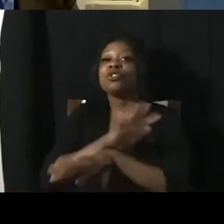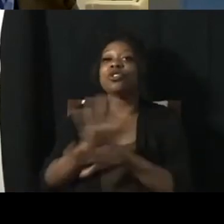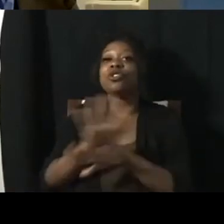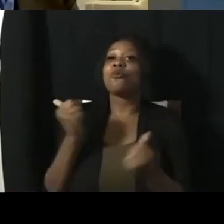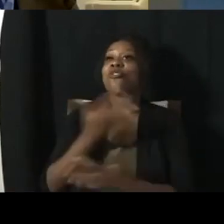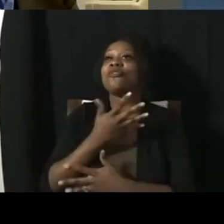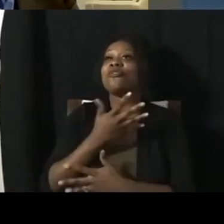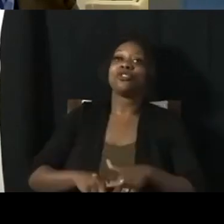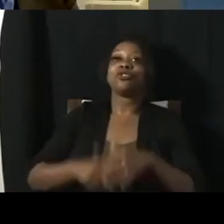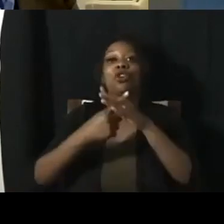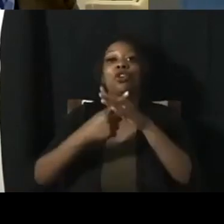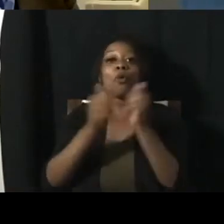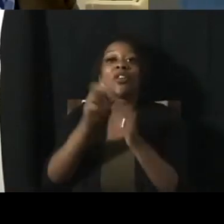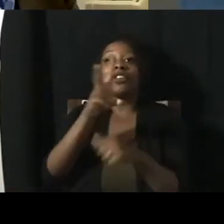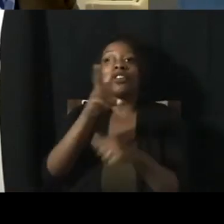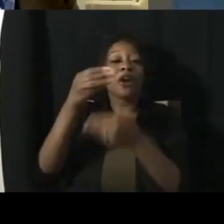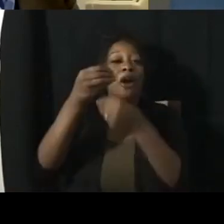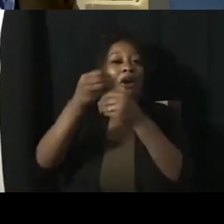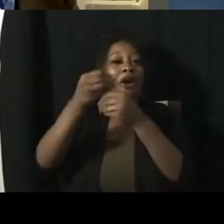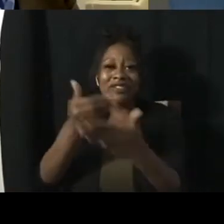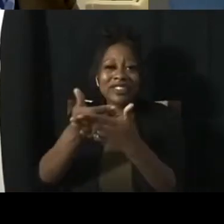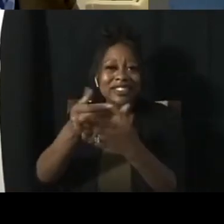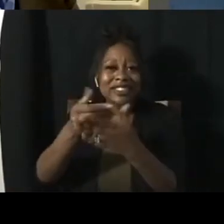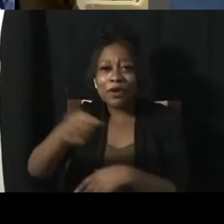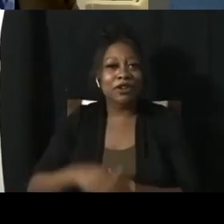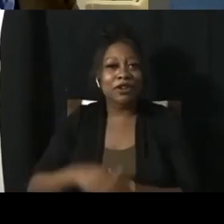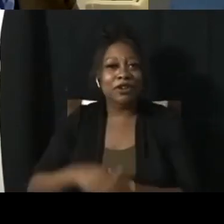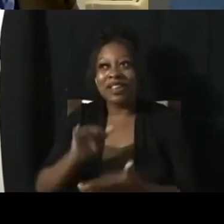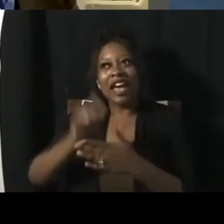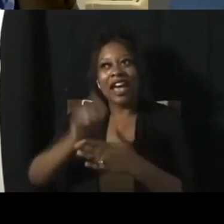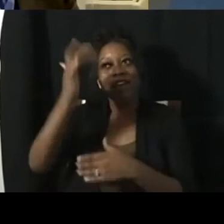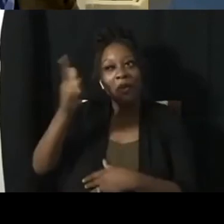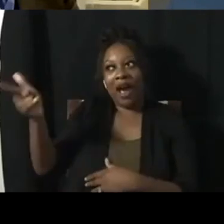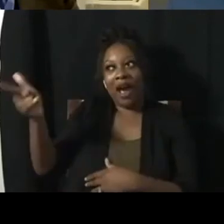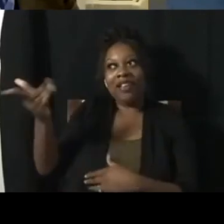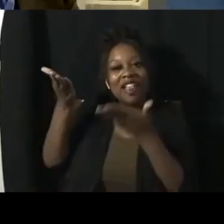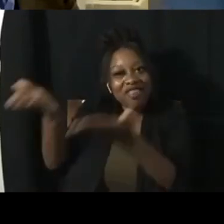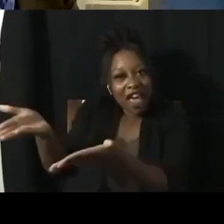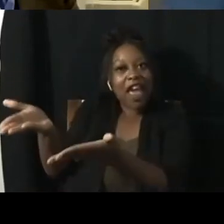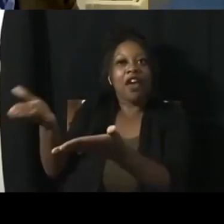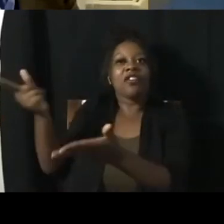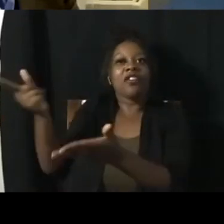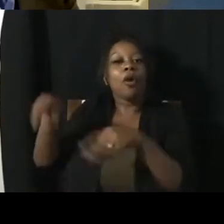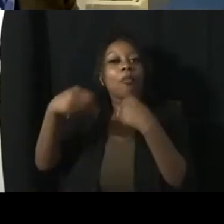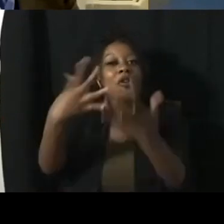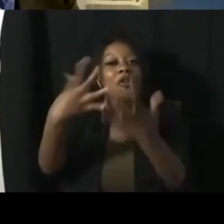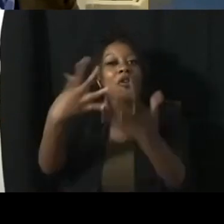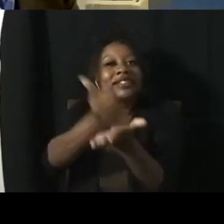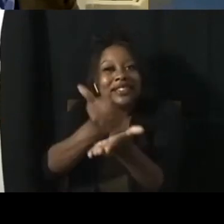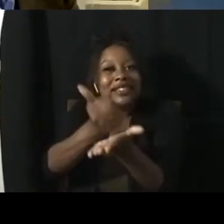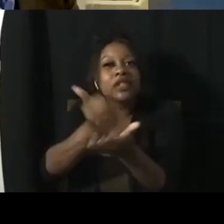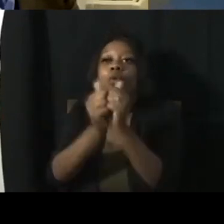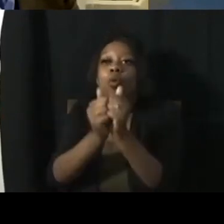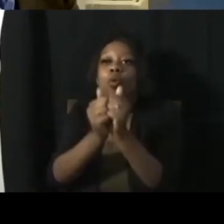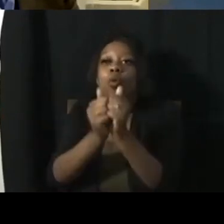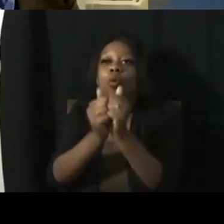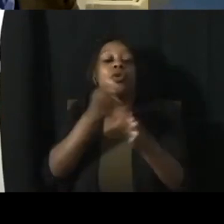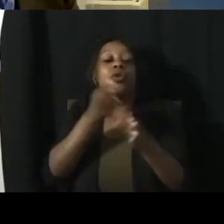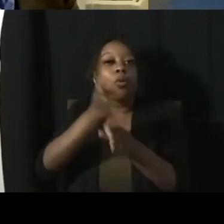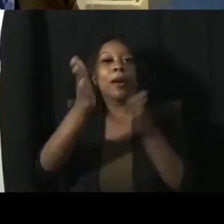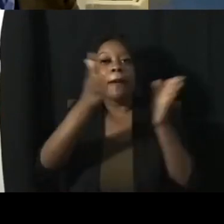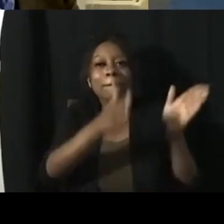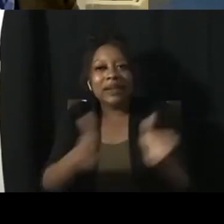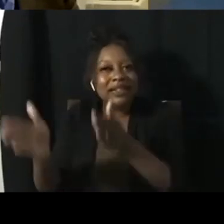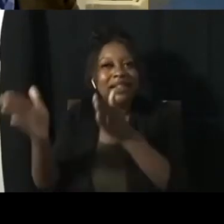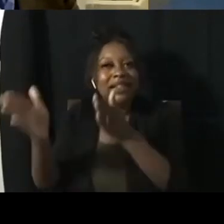you. That's why they exist, to provide assistance with the career planning and the services